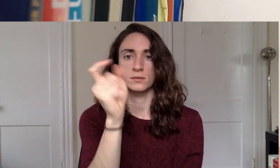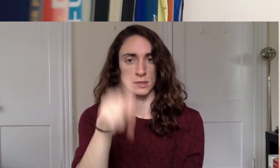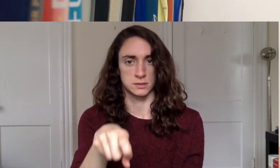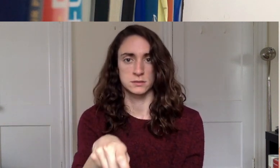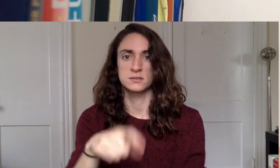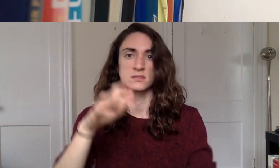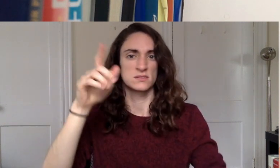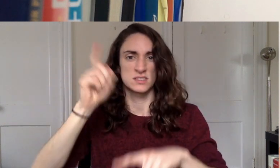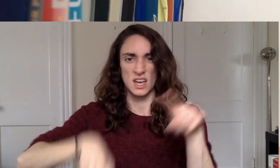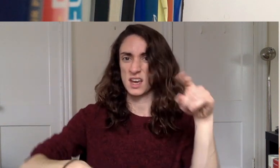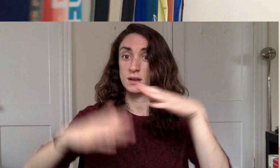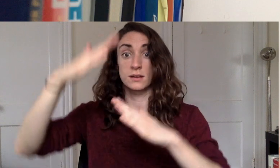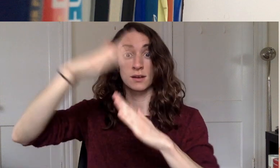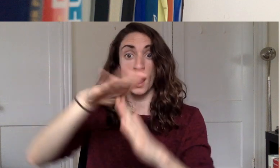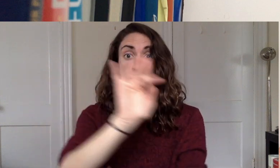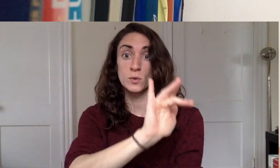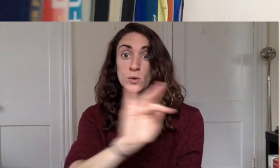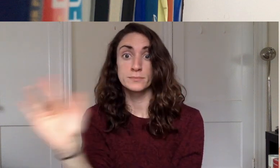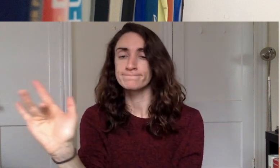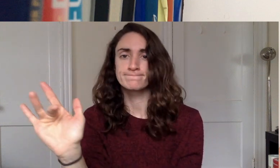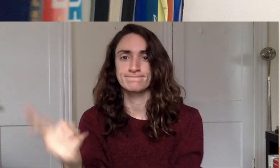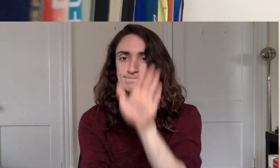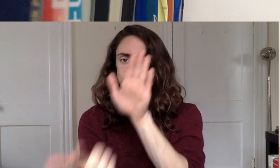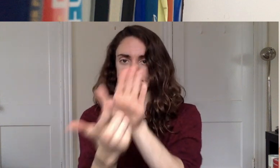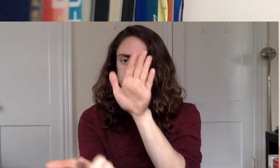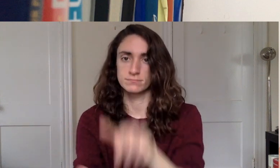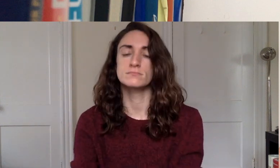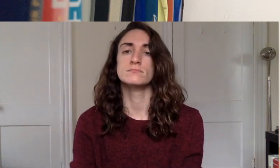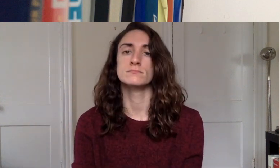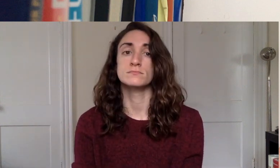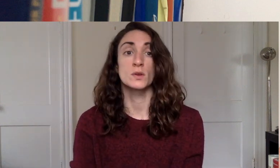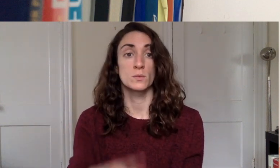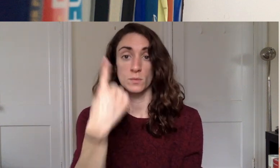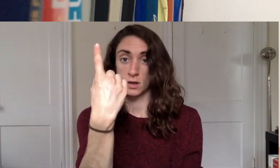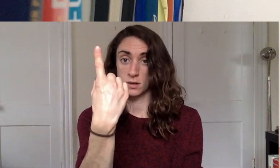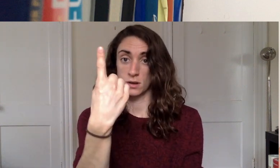the numerator with nothing else going on, you want to leave that 1 as a sort of placeholder.